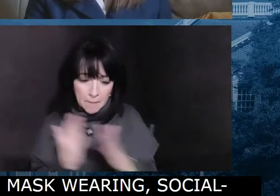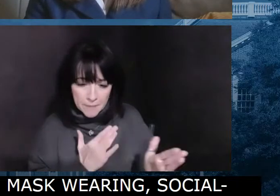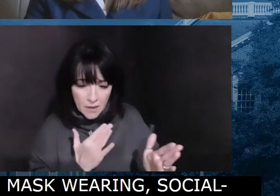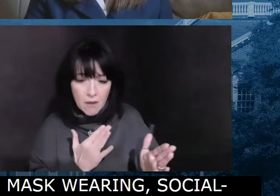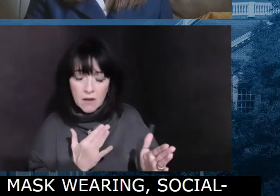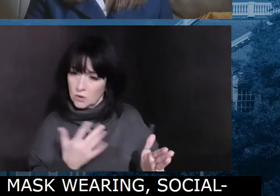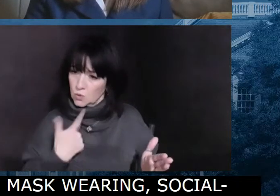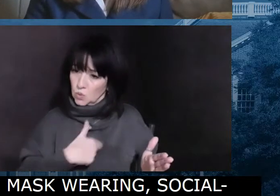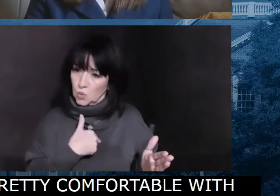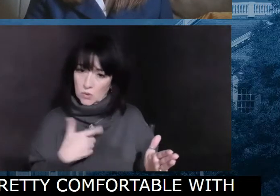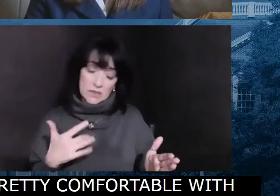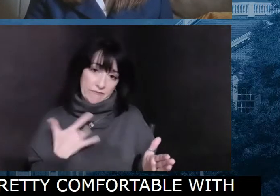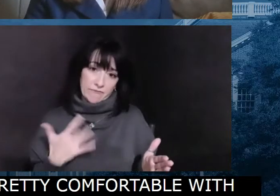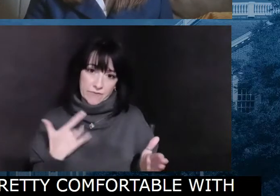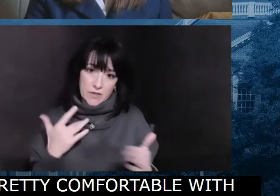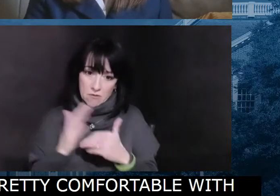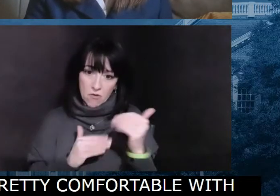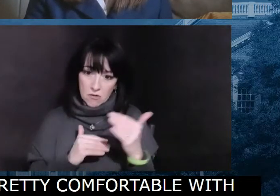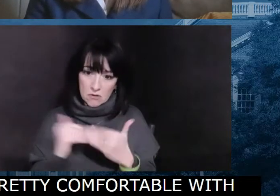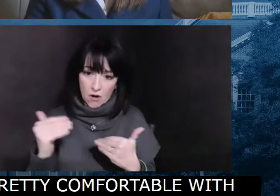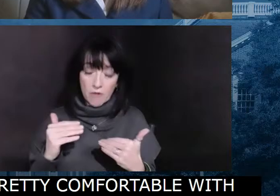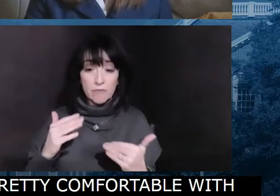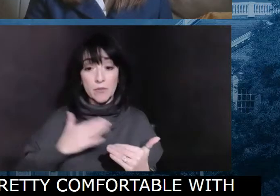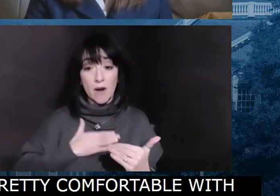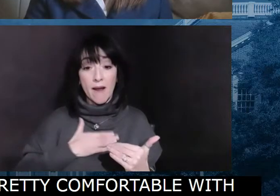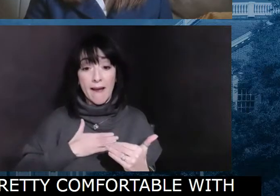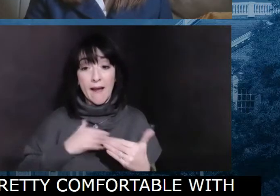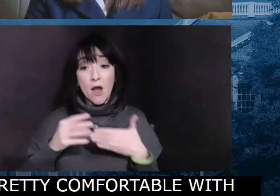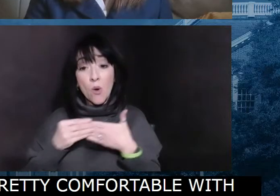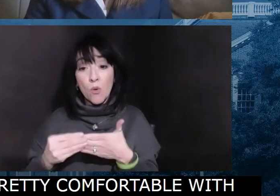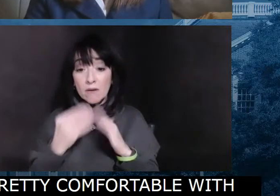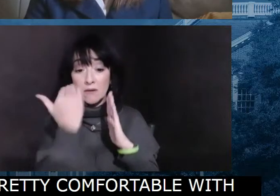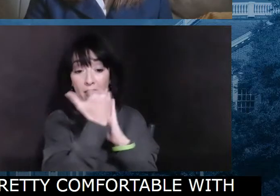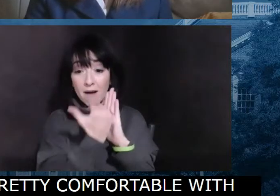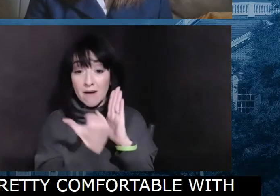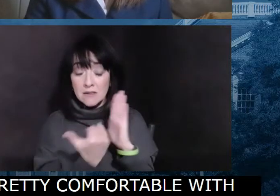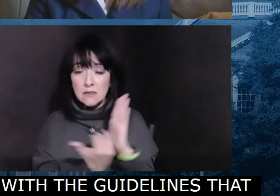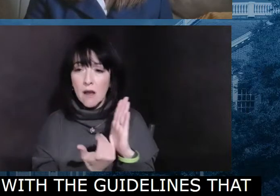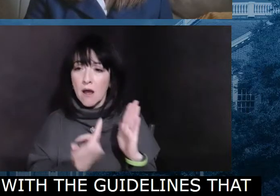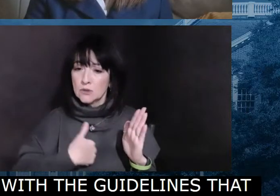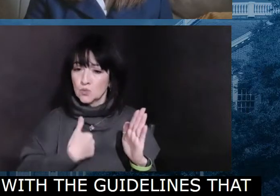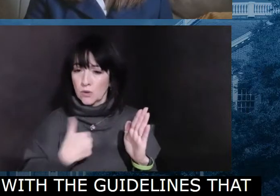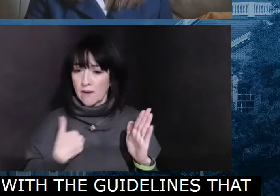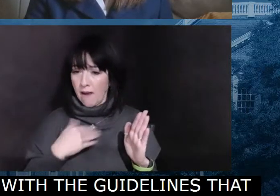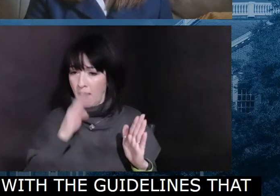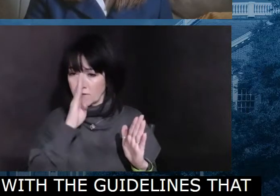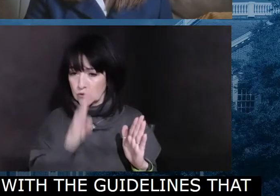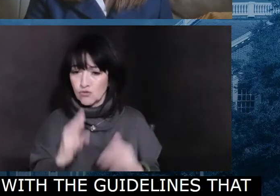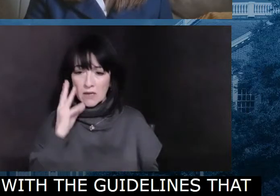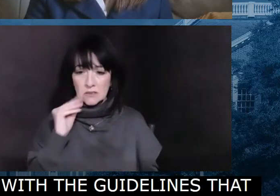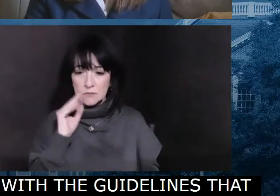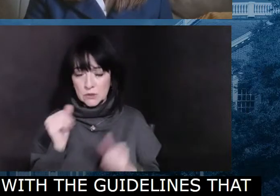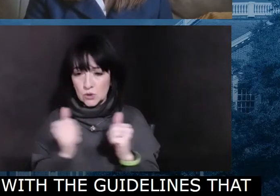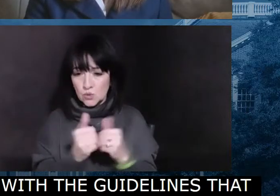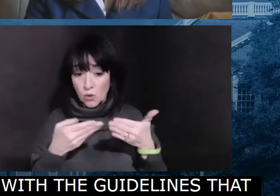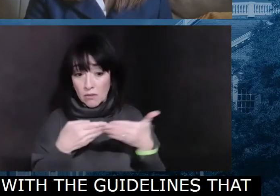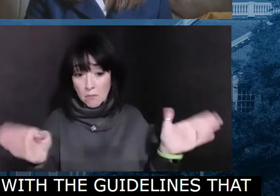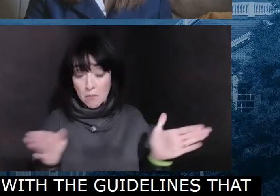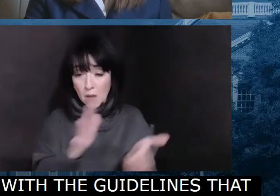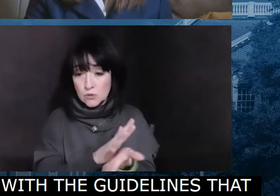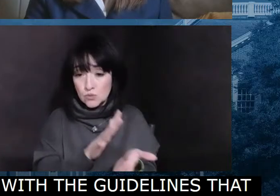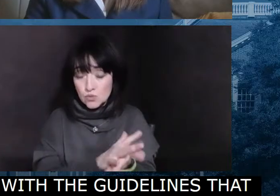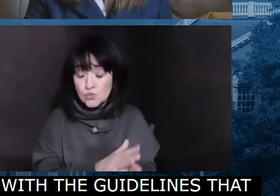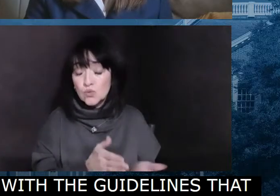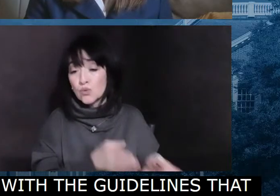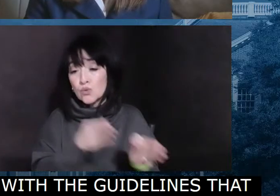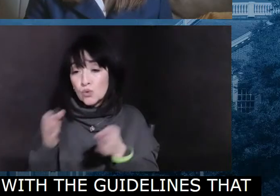over the last months. We have direct experience with our private school and public school communities. They're doing really well.